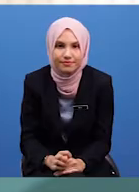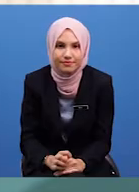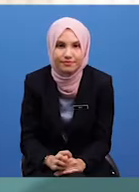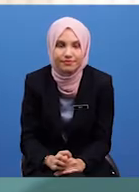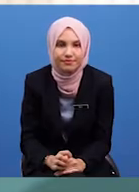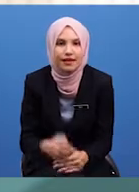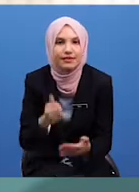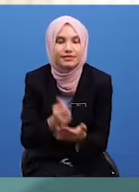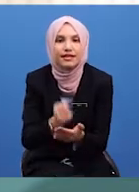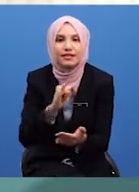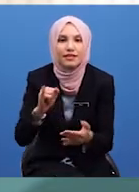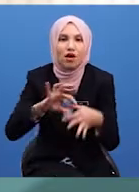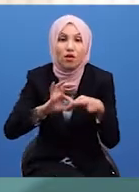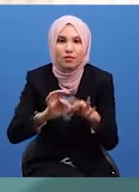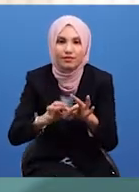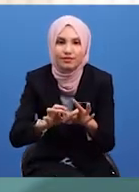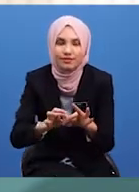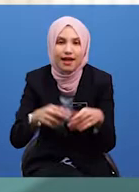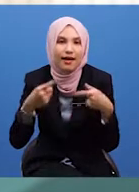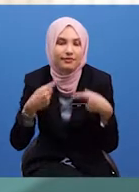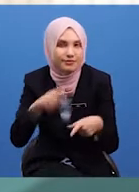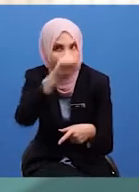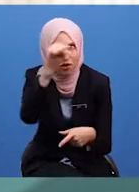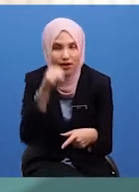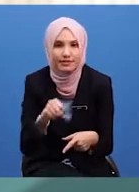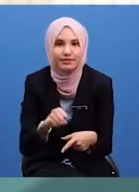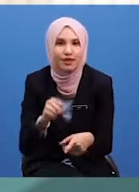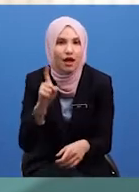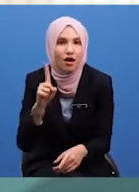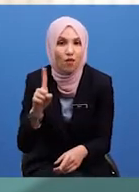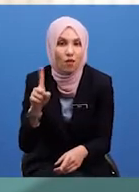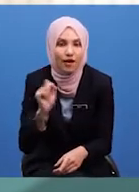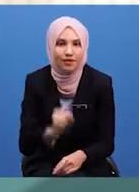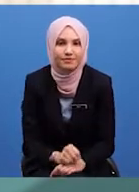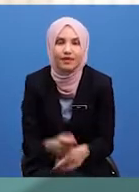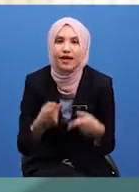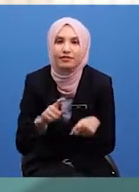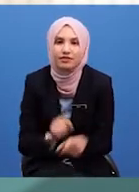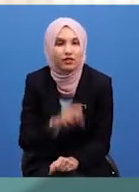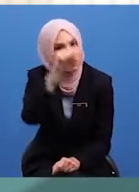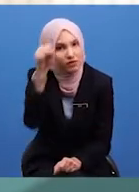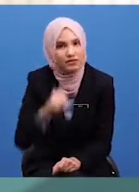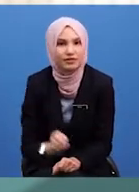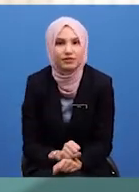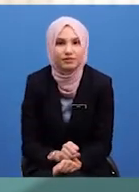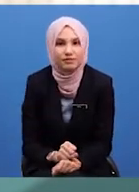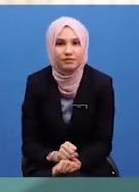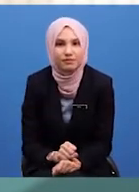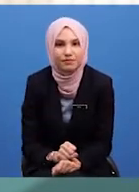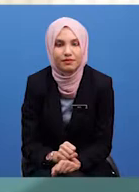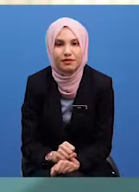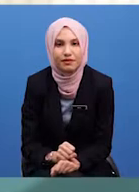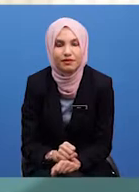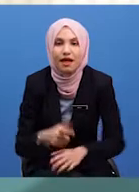The setting of a story answers the question where. The answer to the question will give you